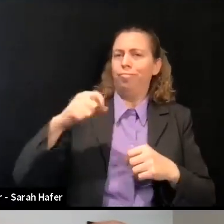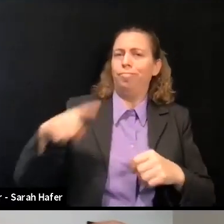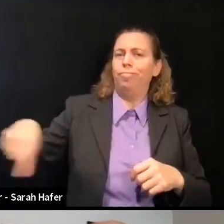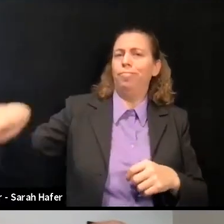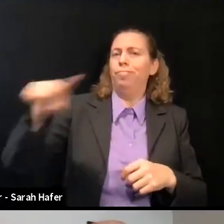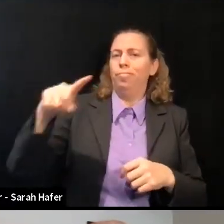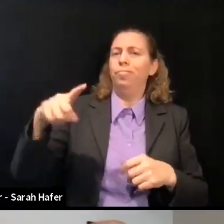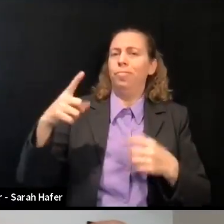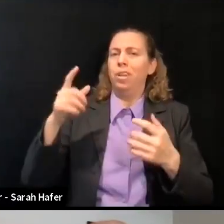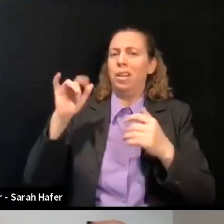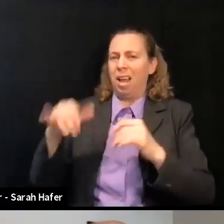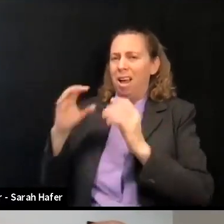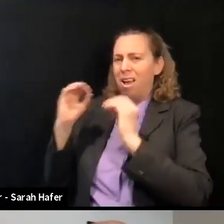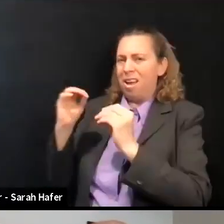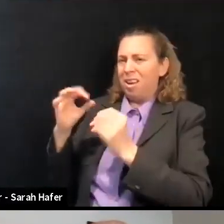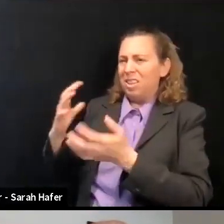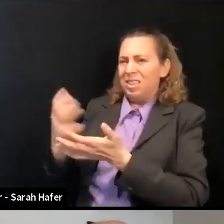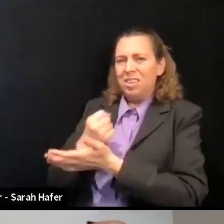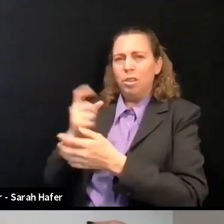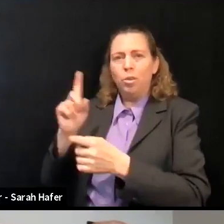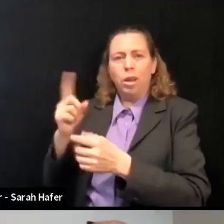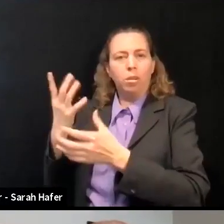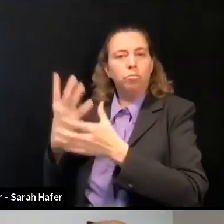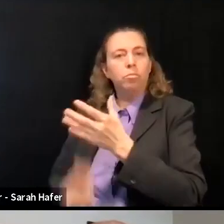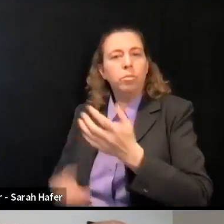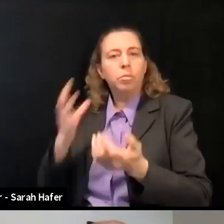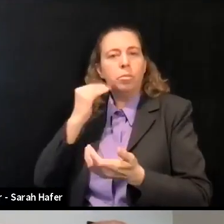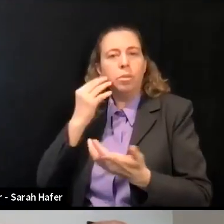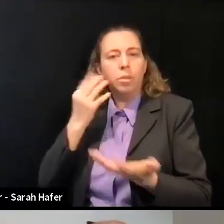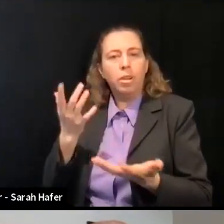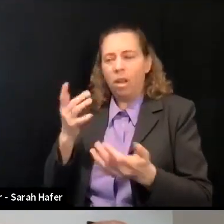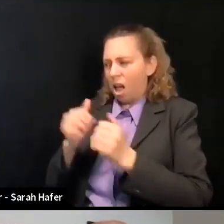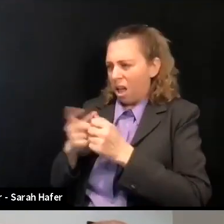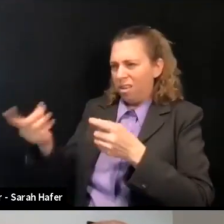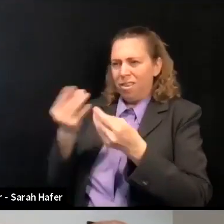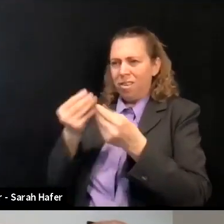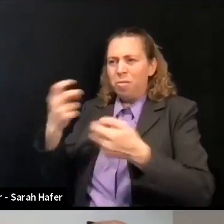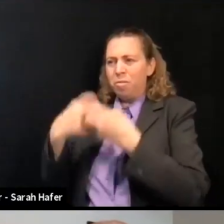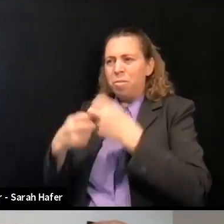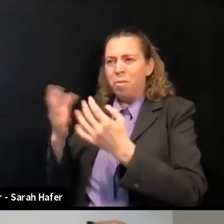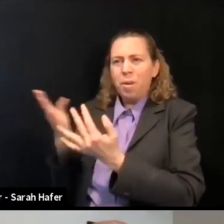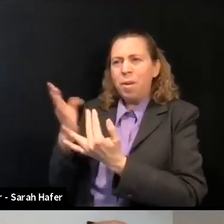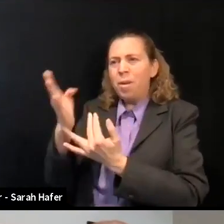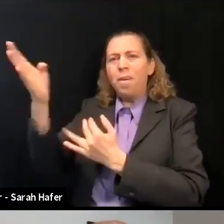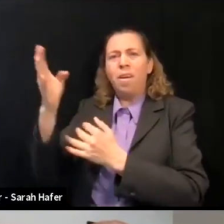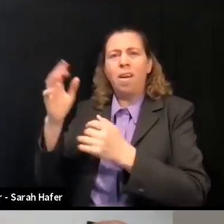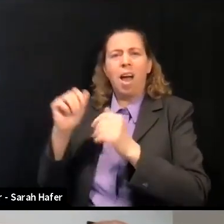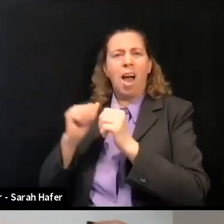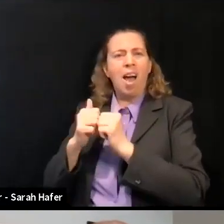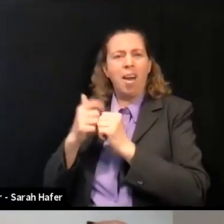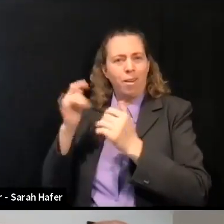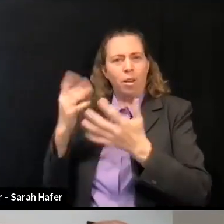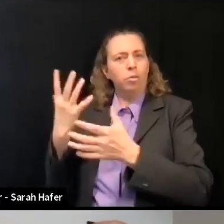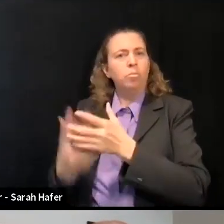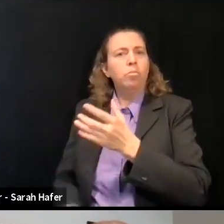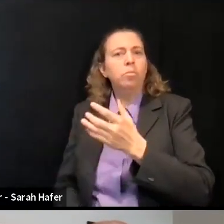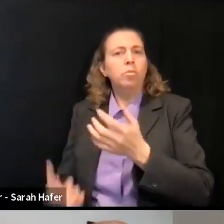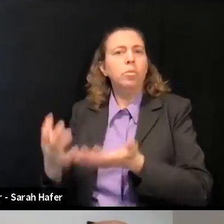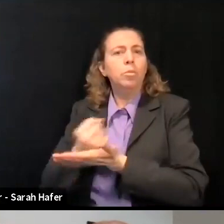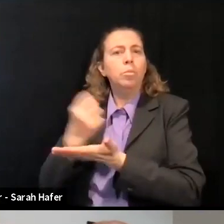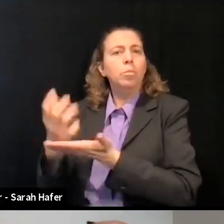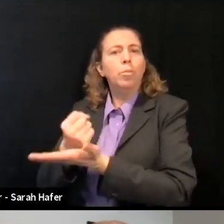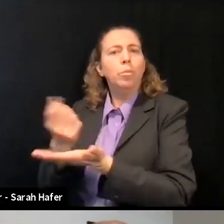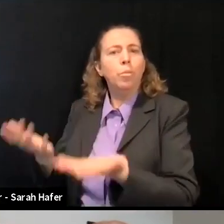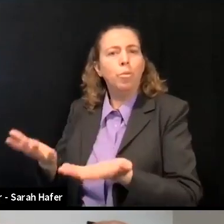how they're problem solving, the really awesome way that you saw them yesterday handle their frustration or their worry, and